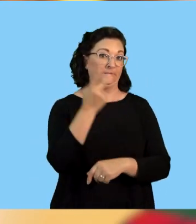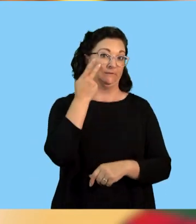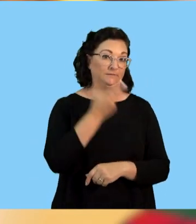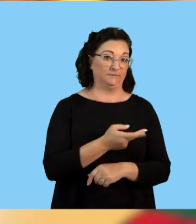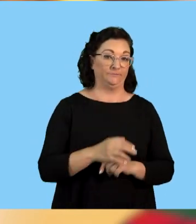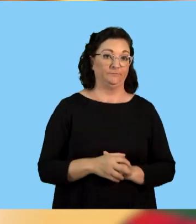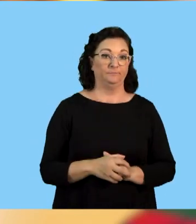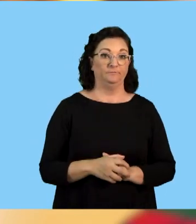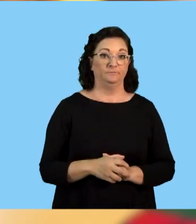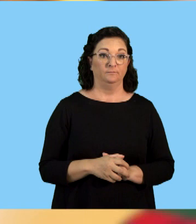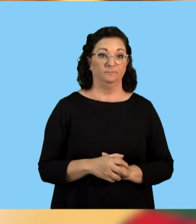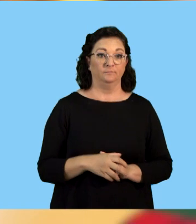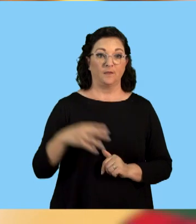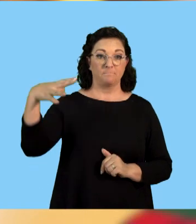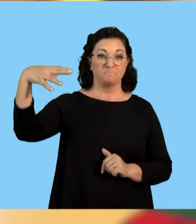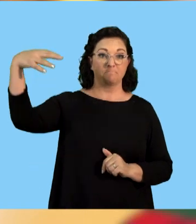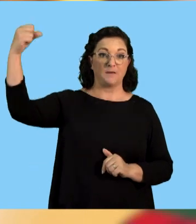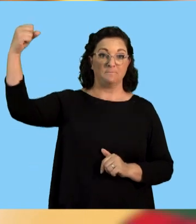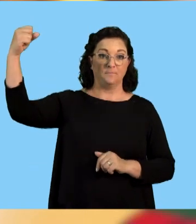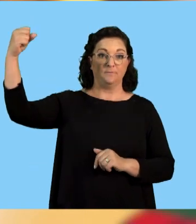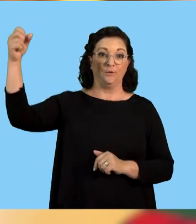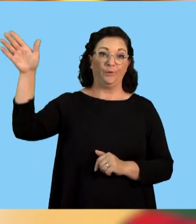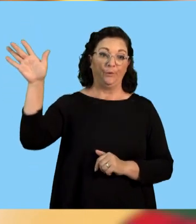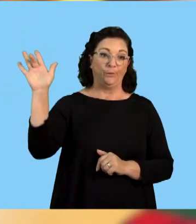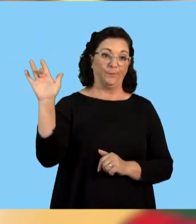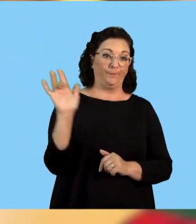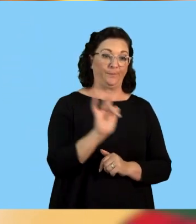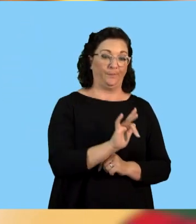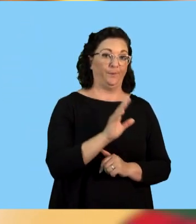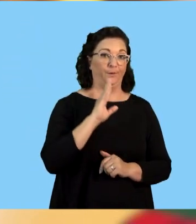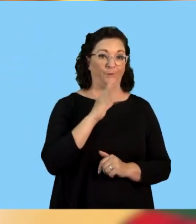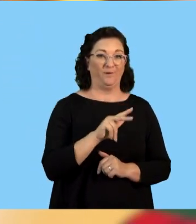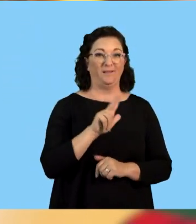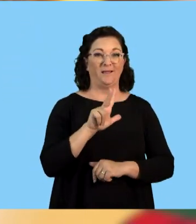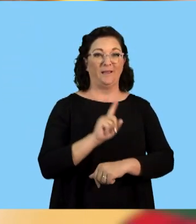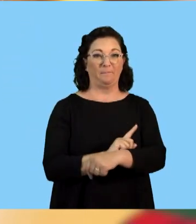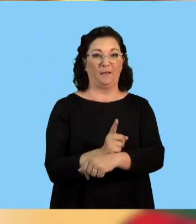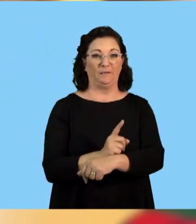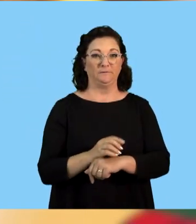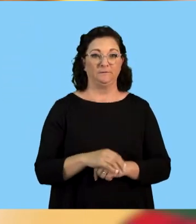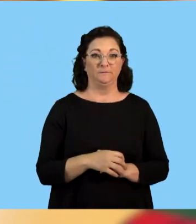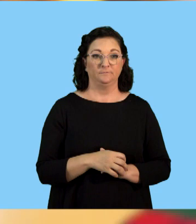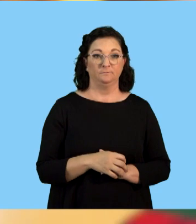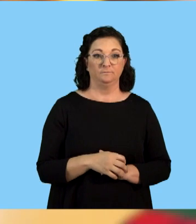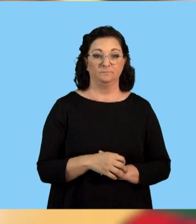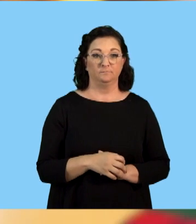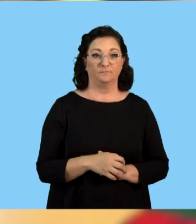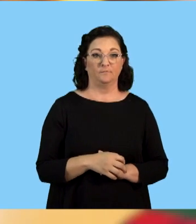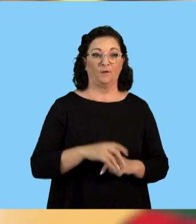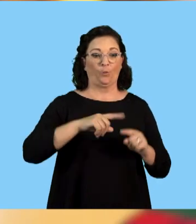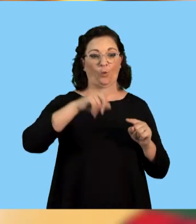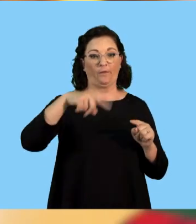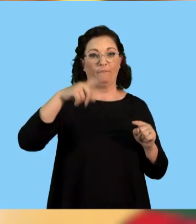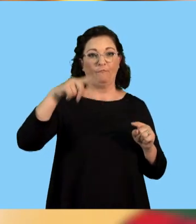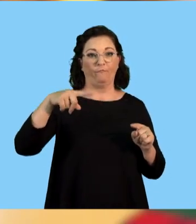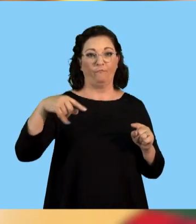8 minutes. Because it takes 8 minutes for the sun rays to move from the sun into the earth. So after those sun rays have